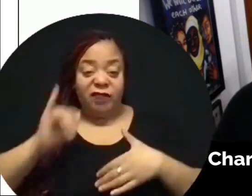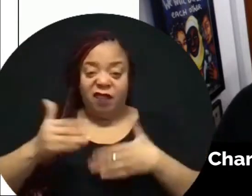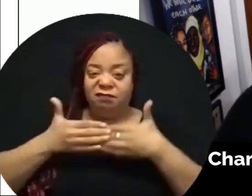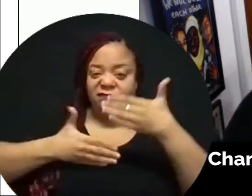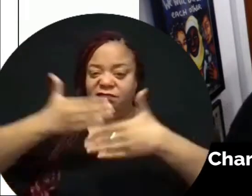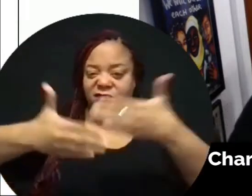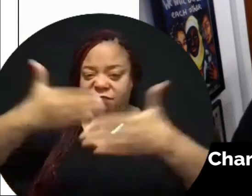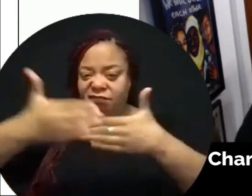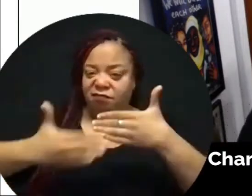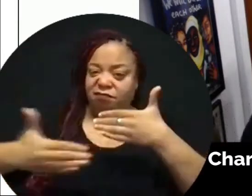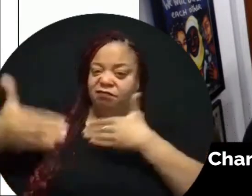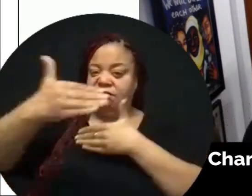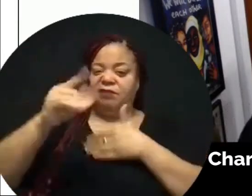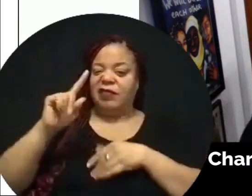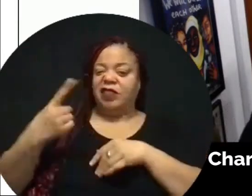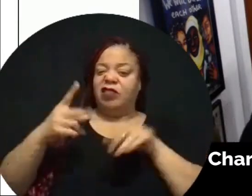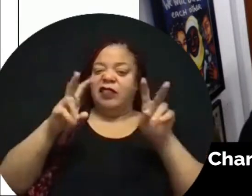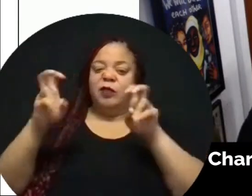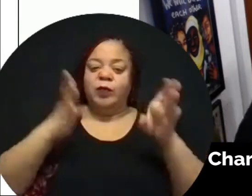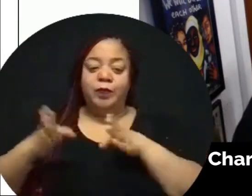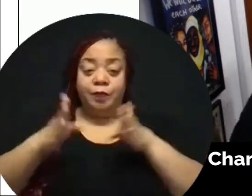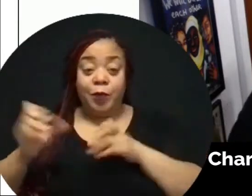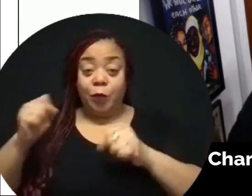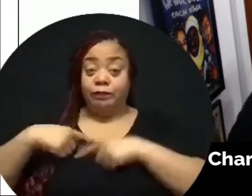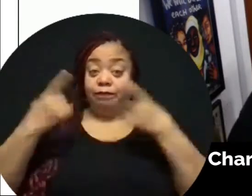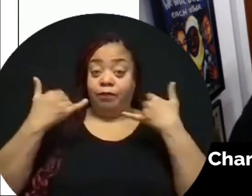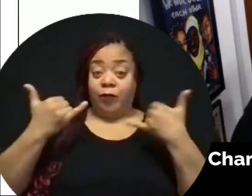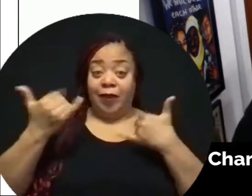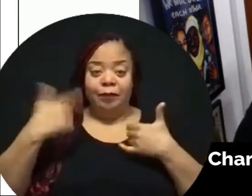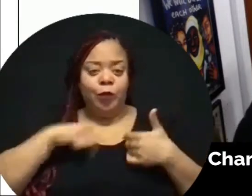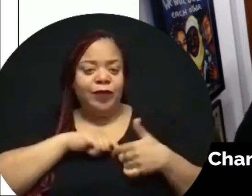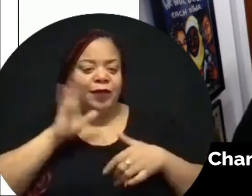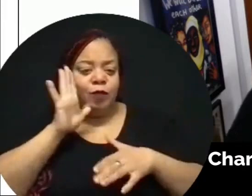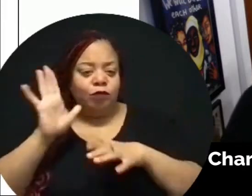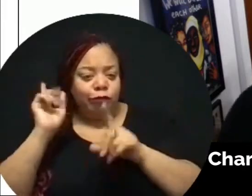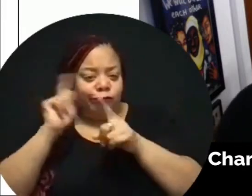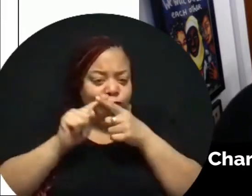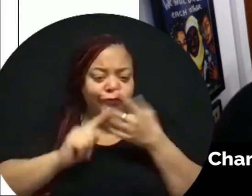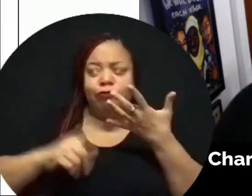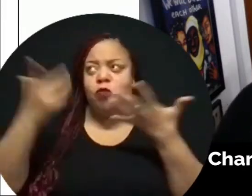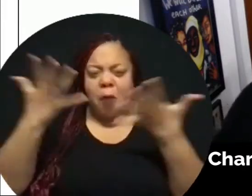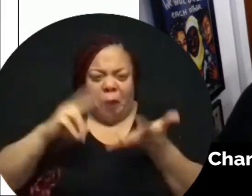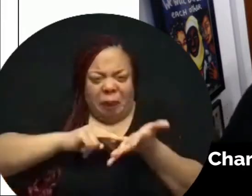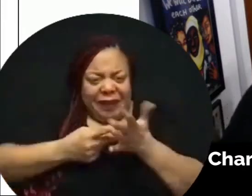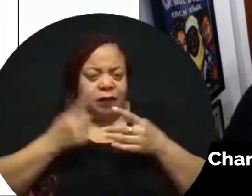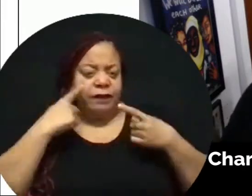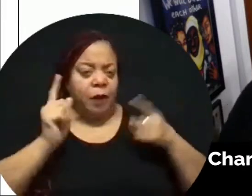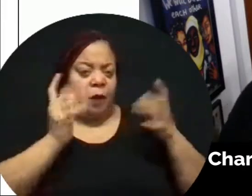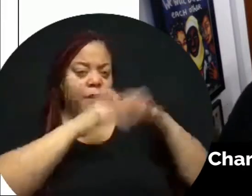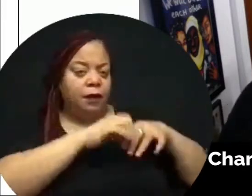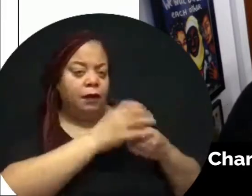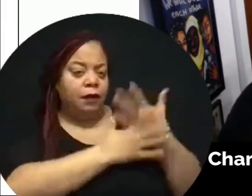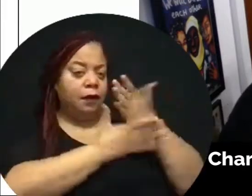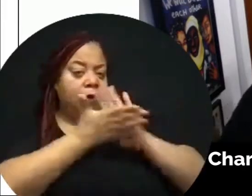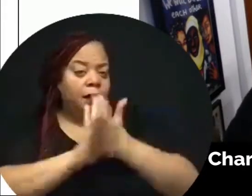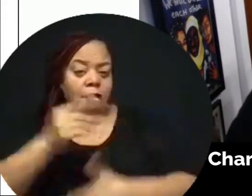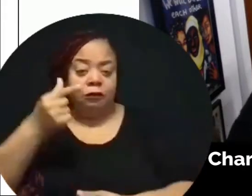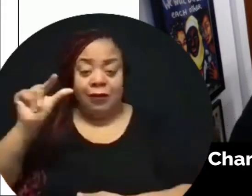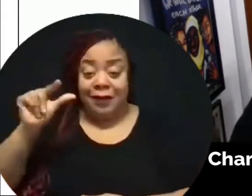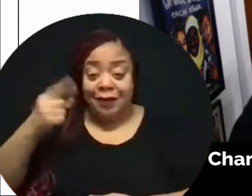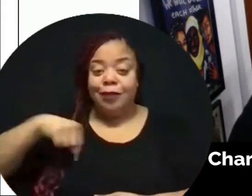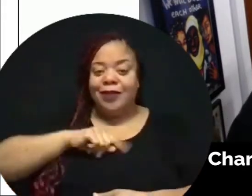to introduce in a moment. But I wanted to explain a little bit about the format for our panel because it's going to be somewhat unique. So